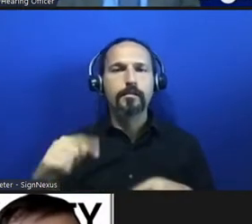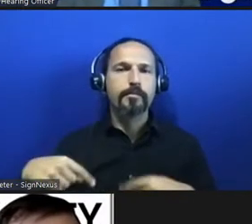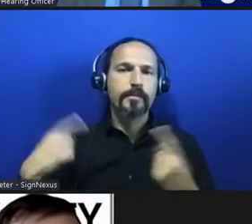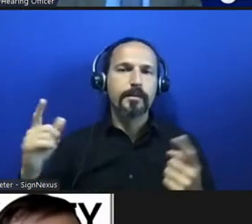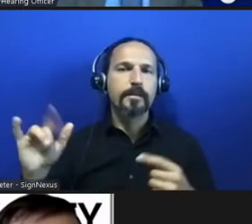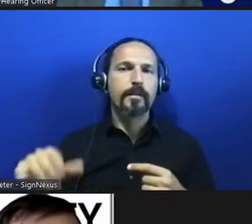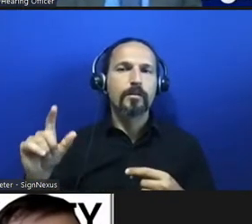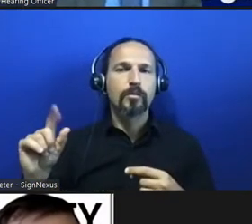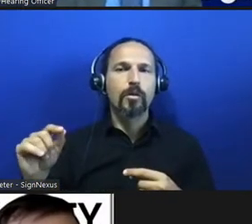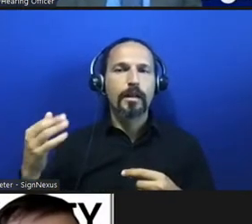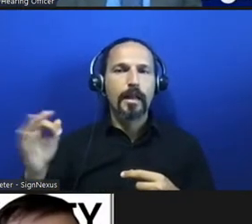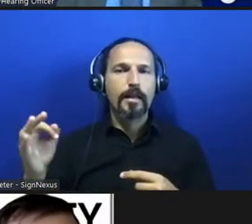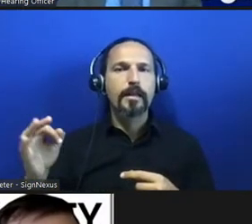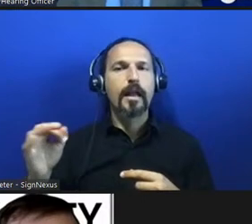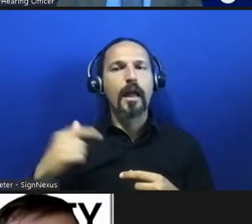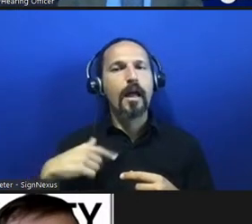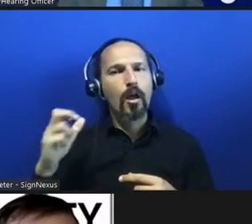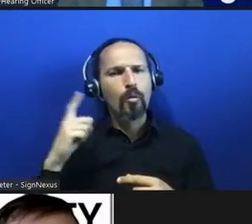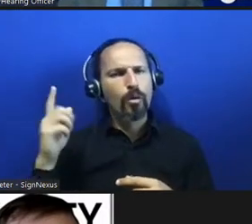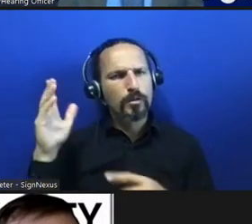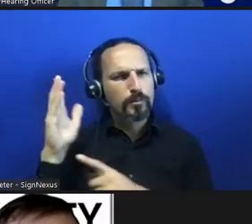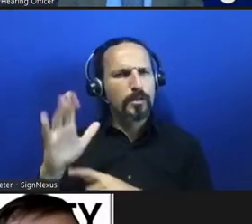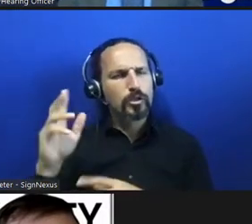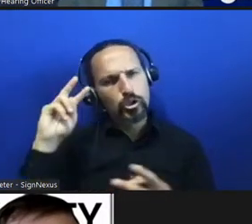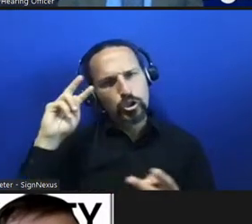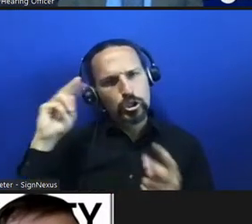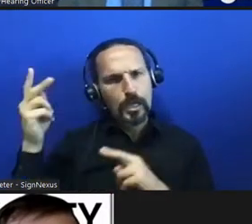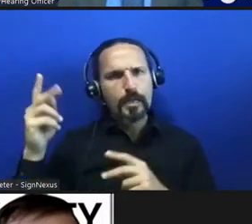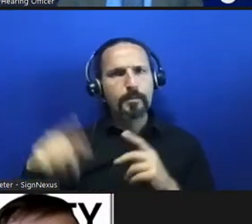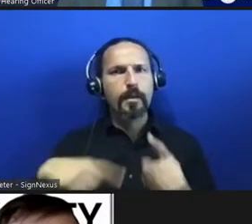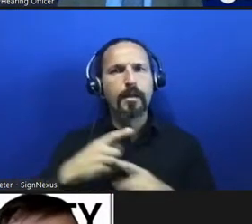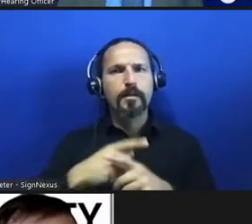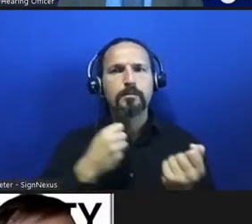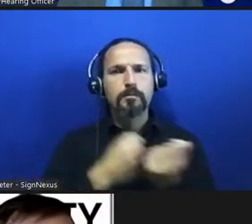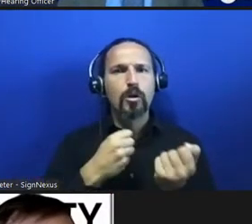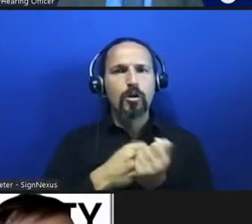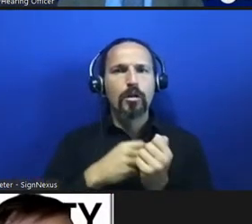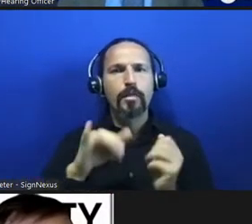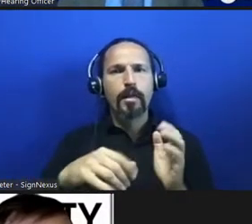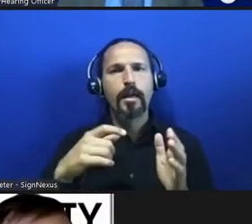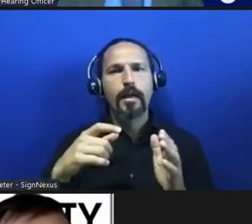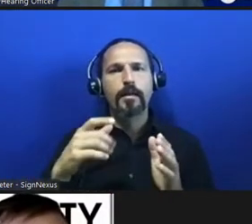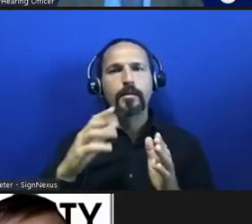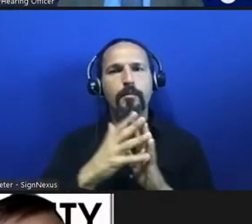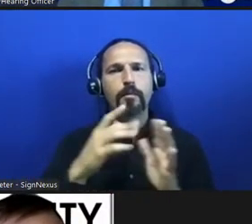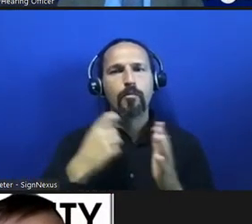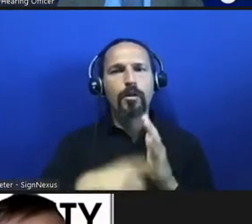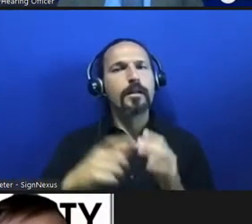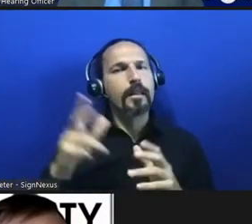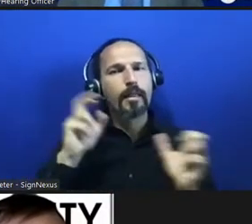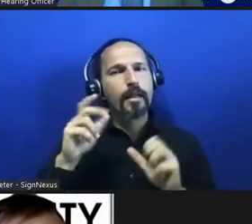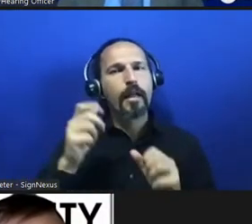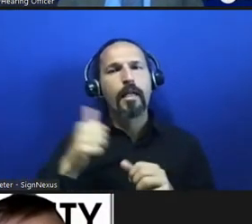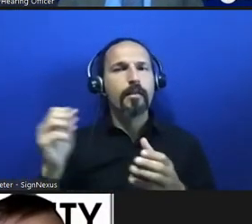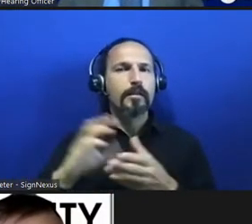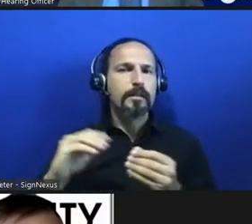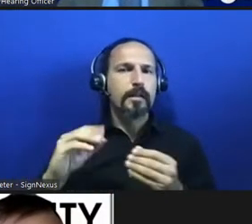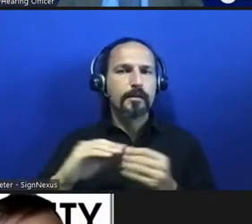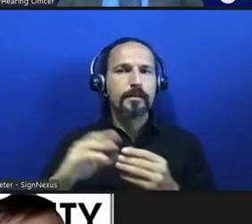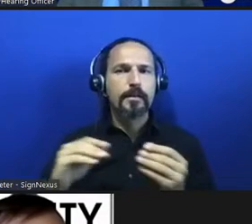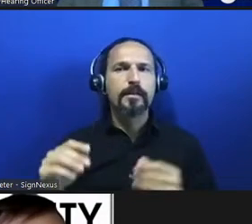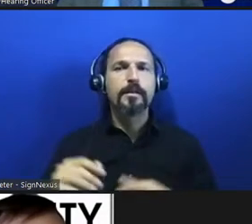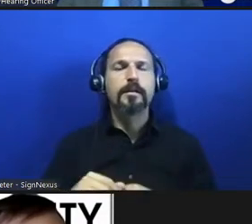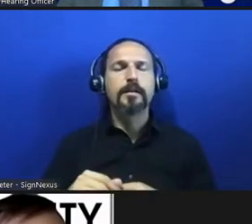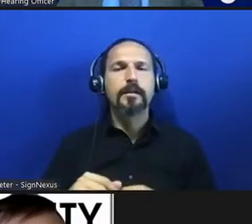2019. I heard one speaker change his mind about supporting congestion pricing after listening to others testimony